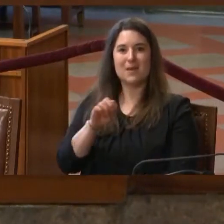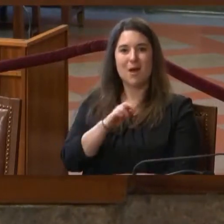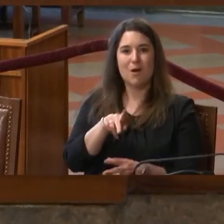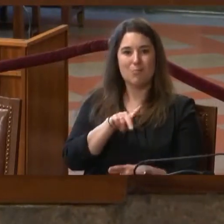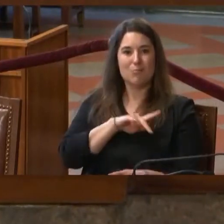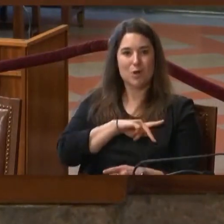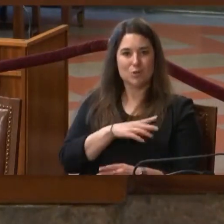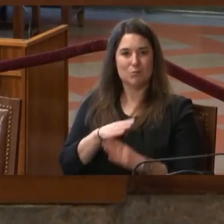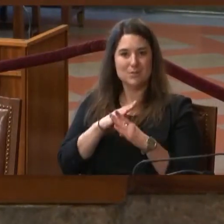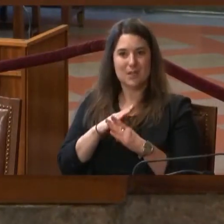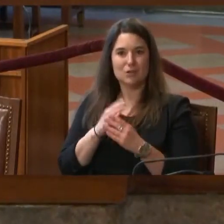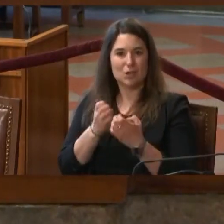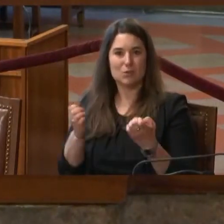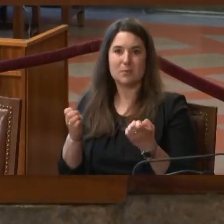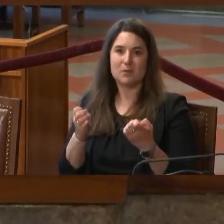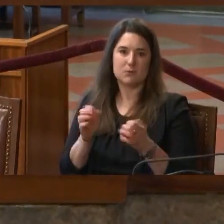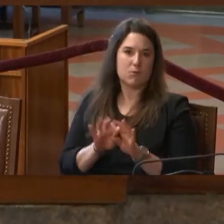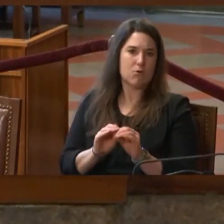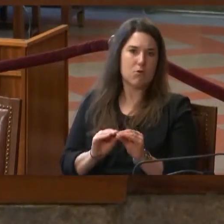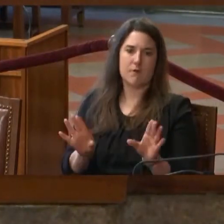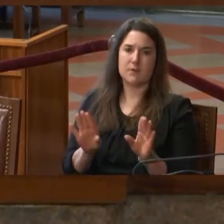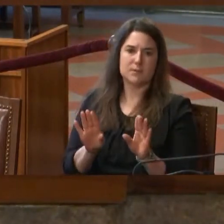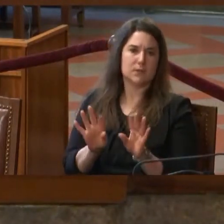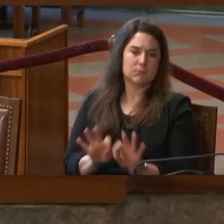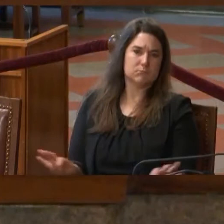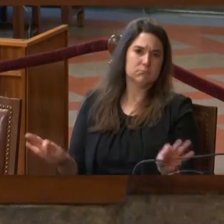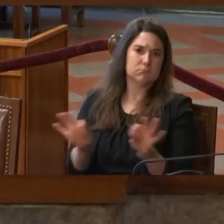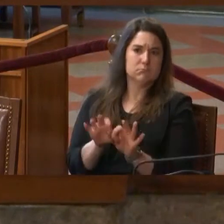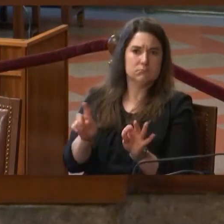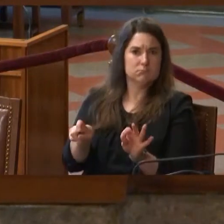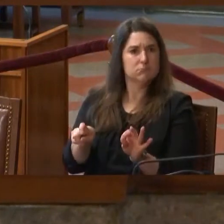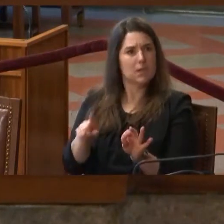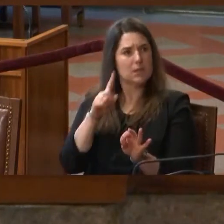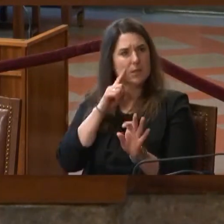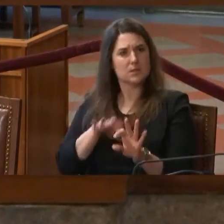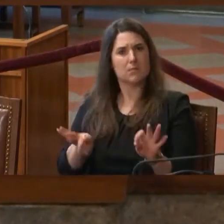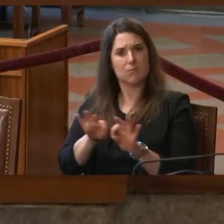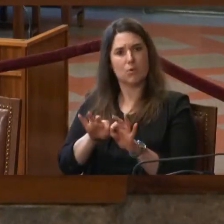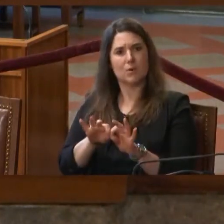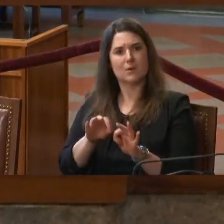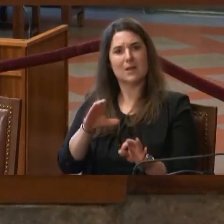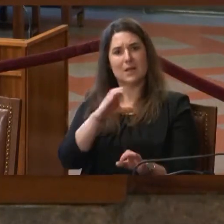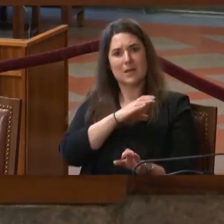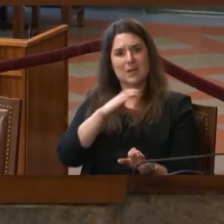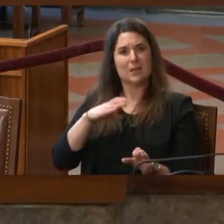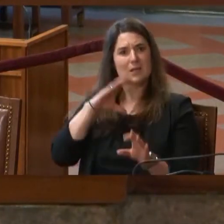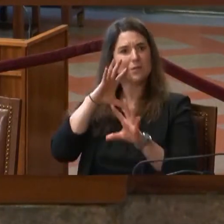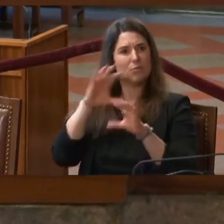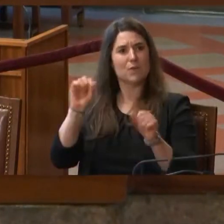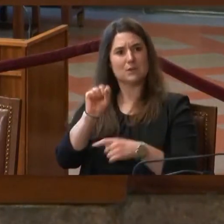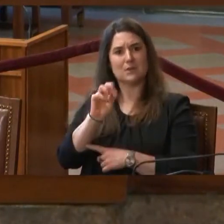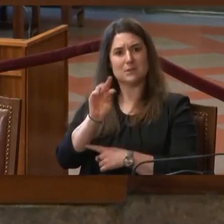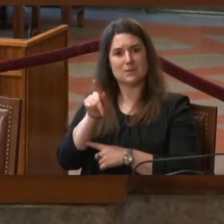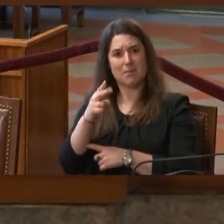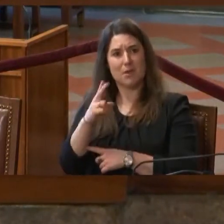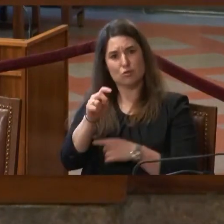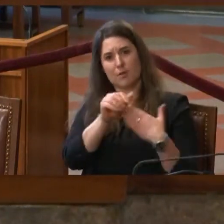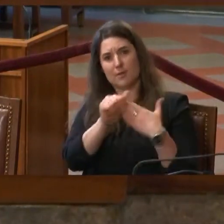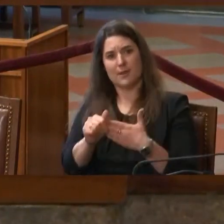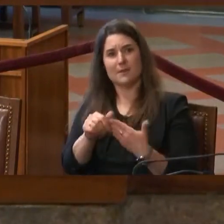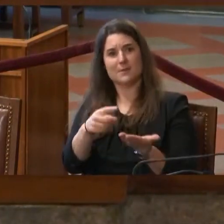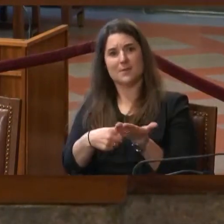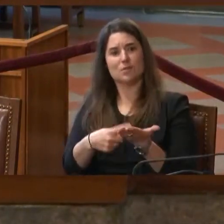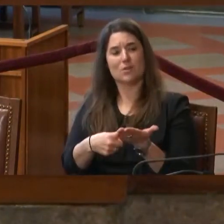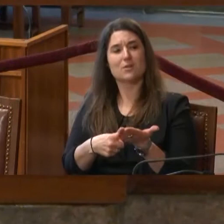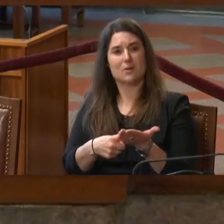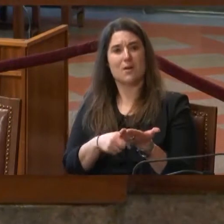is obviously critical and necessary. But I think it's important, and maybe Council President Smith, you may be willing to lead this conversation, to have